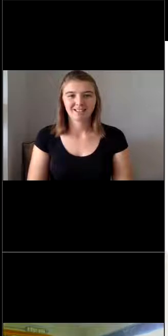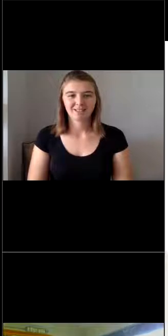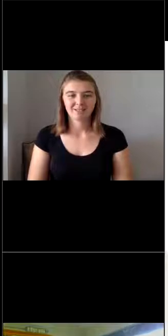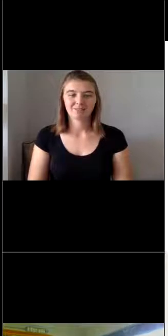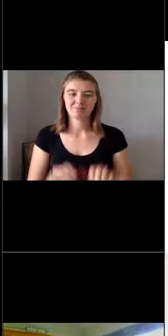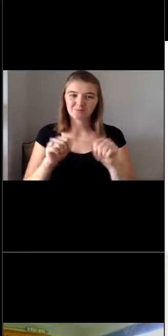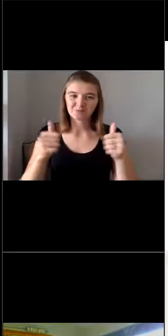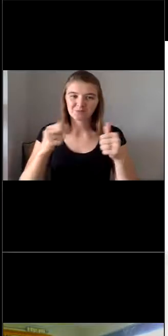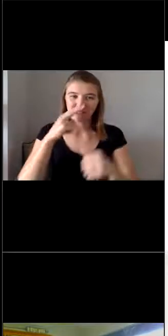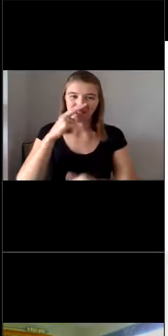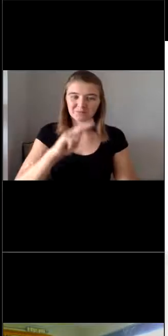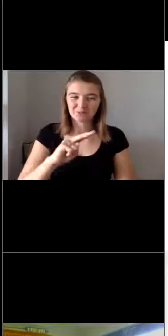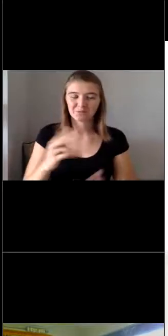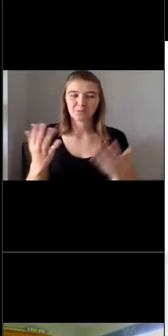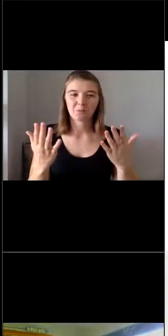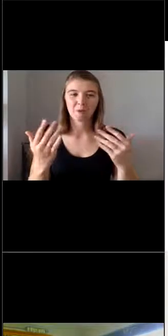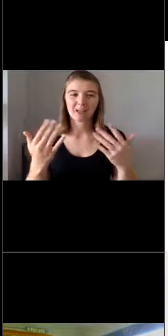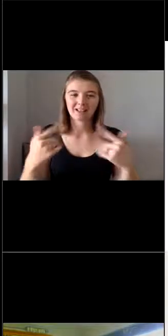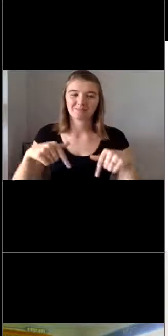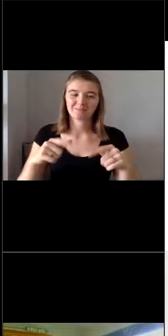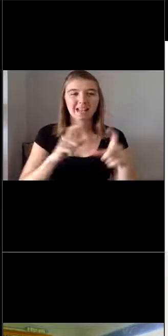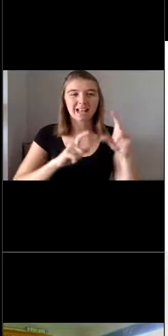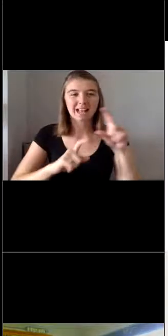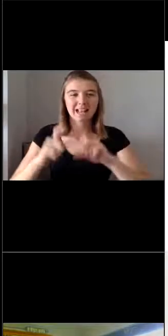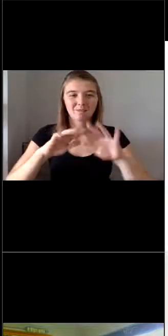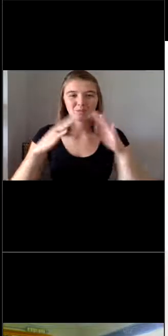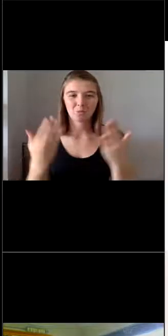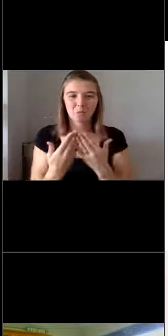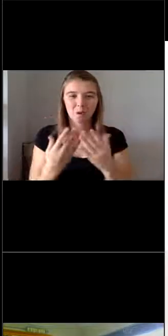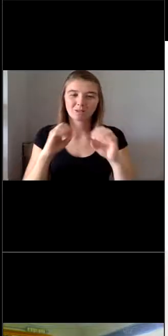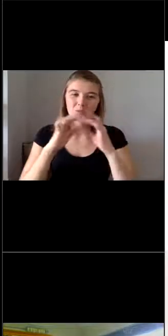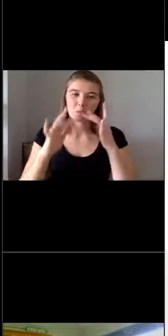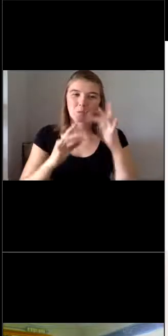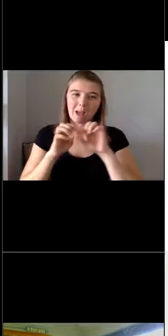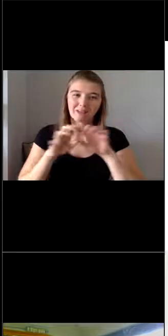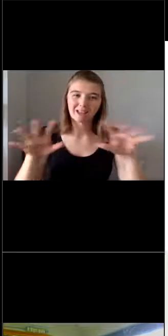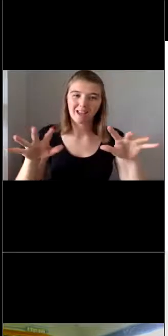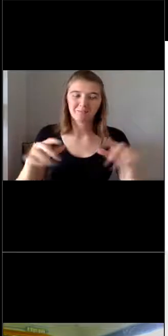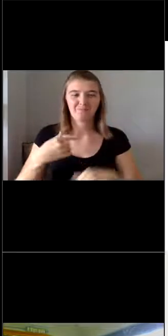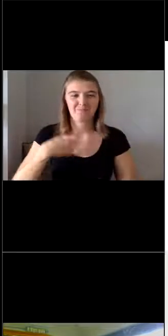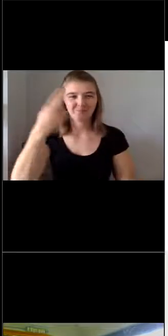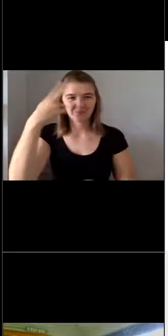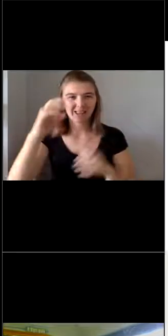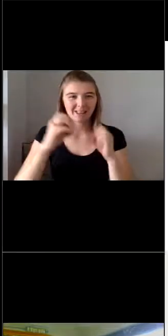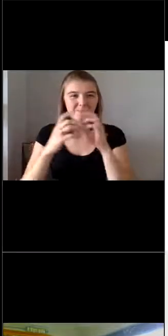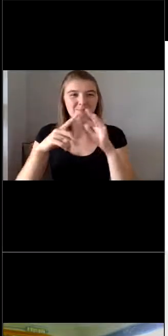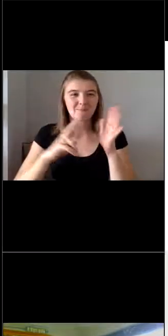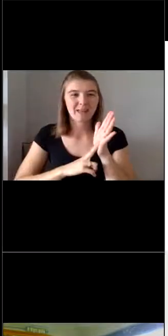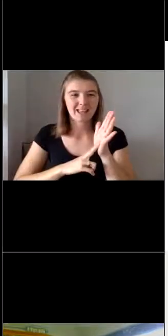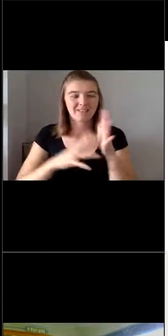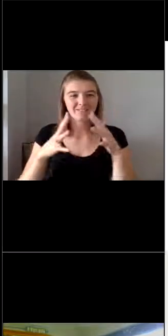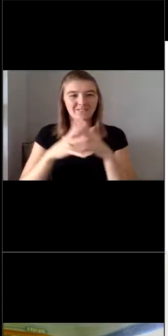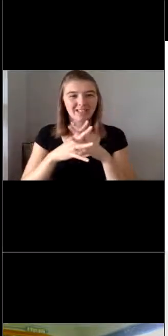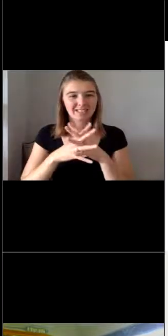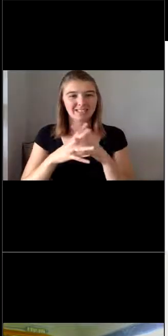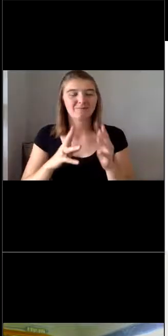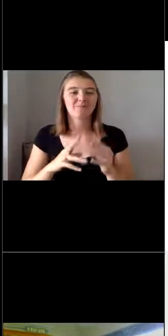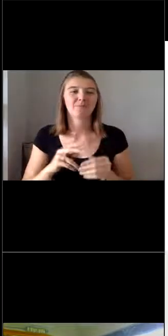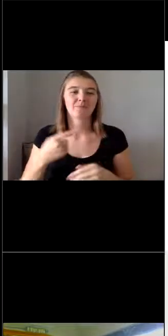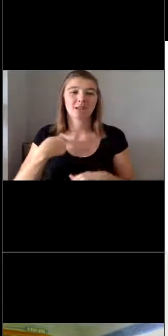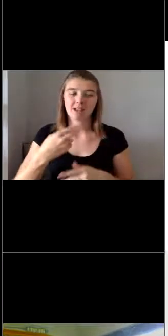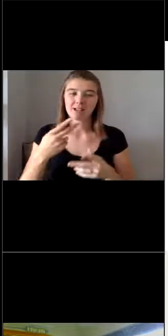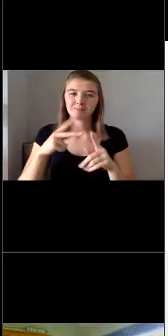Good afternoon and welcome to this Chemistry World webinar. I'm Ben Valsler, Chemistry World's digital editor, and also on your screen